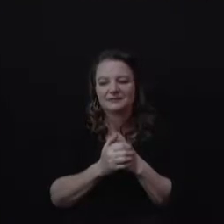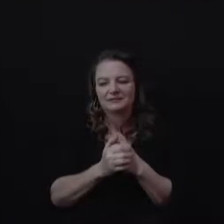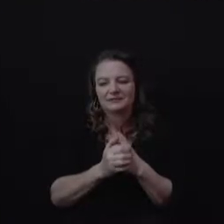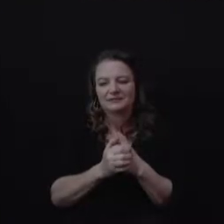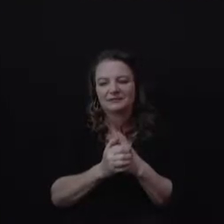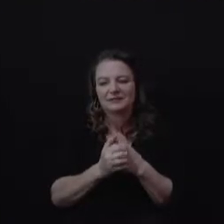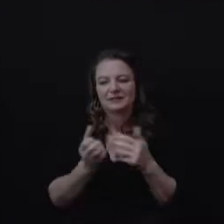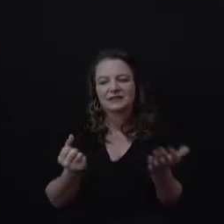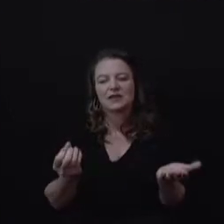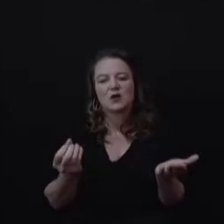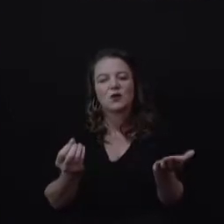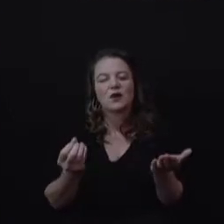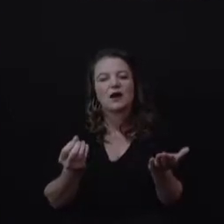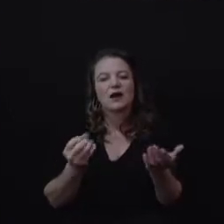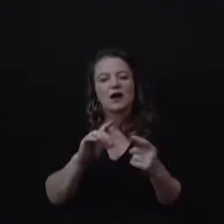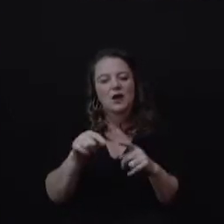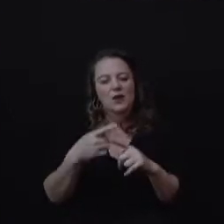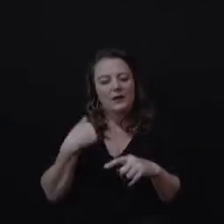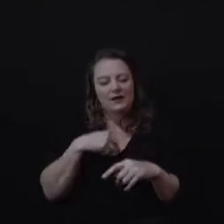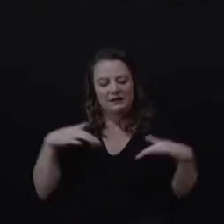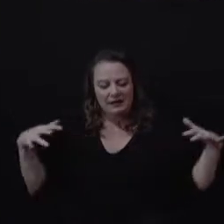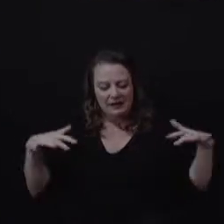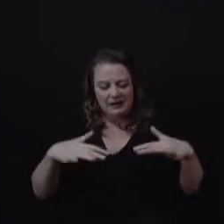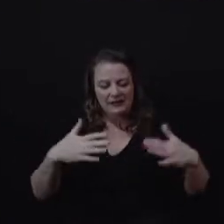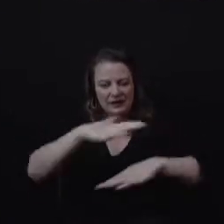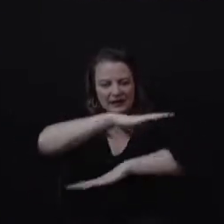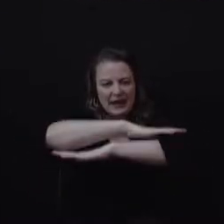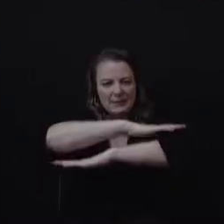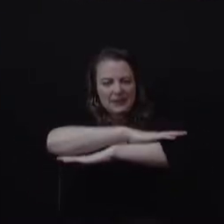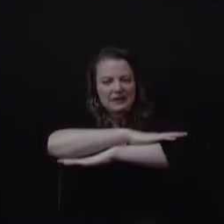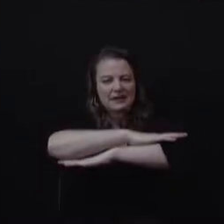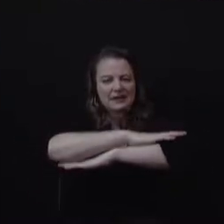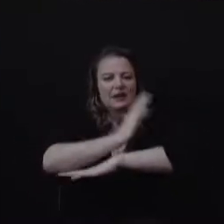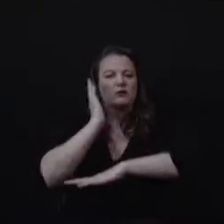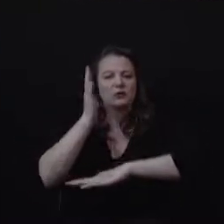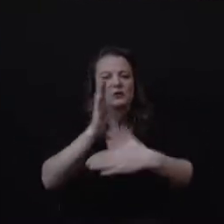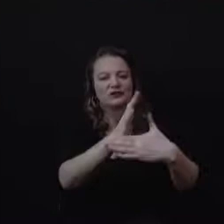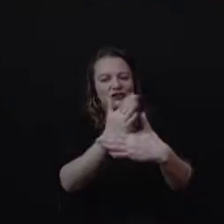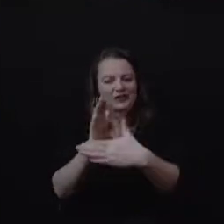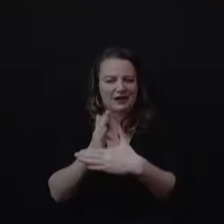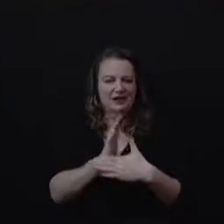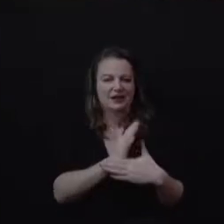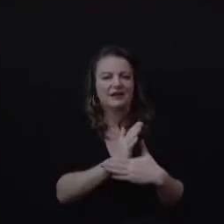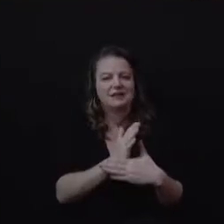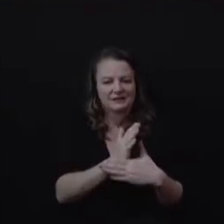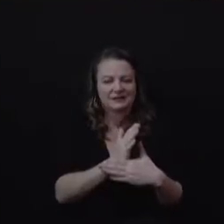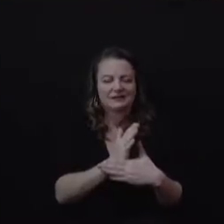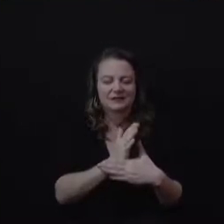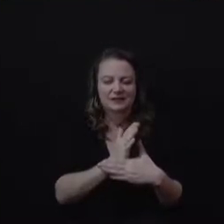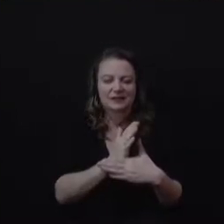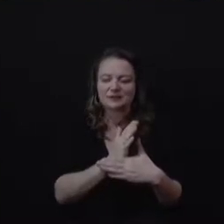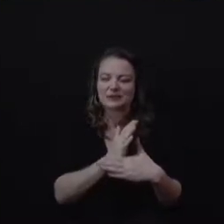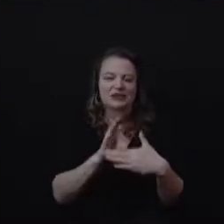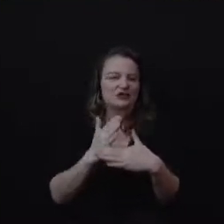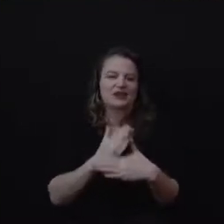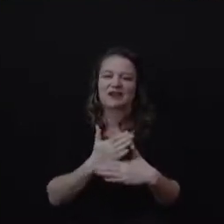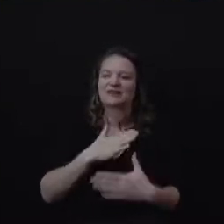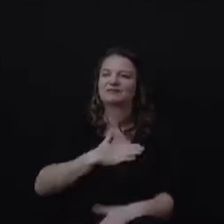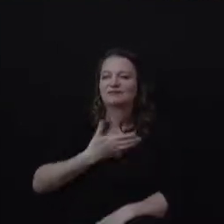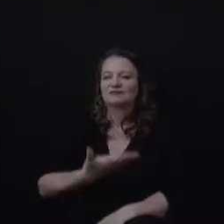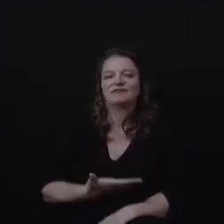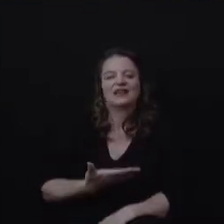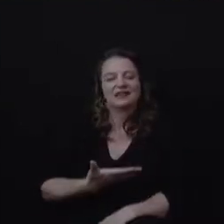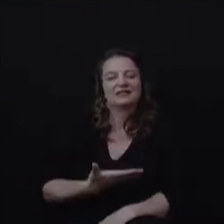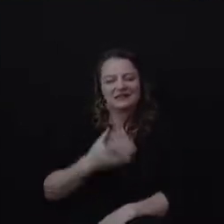So when we come around the table and we're going to share in our shared confession of faith, the Apostles' Creed,